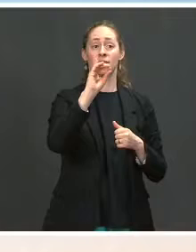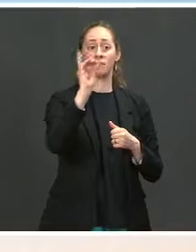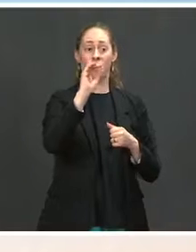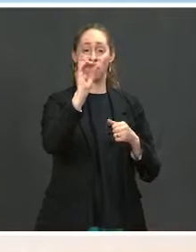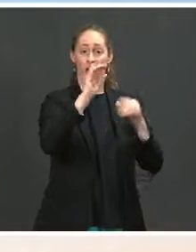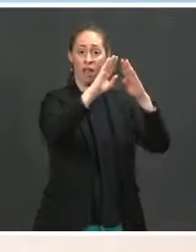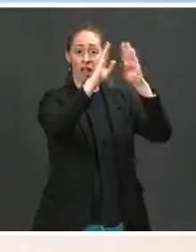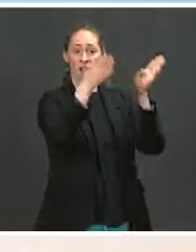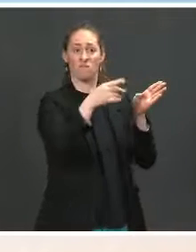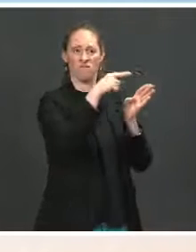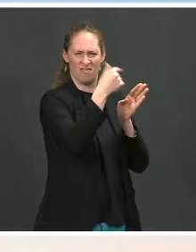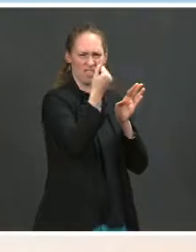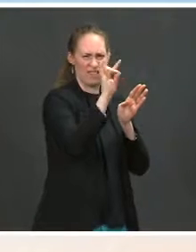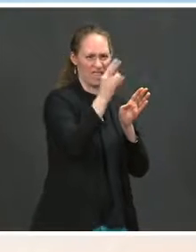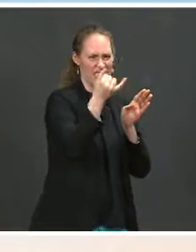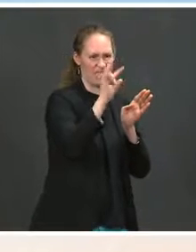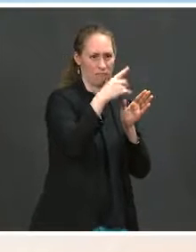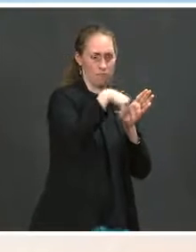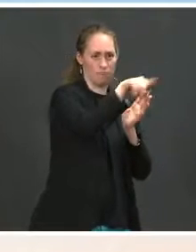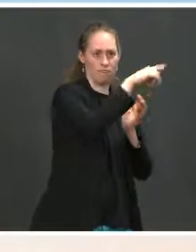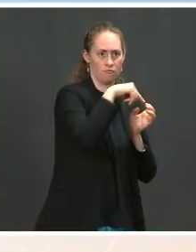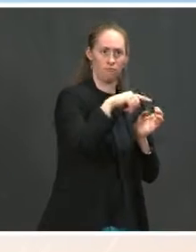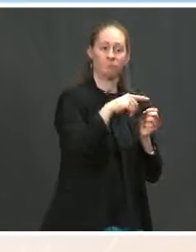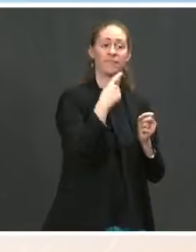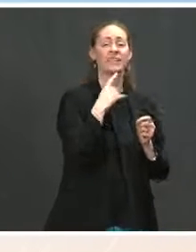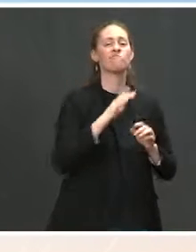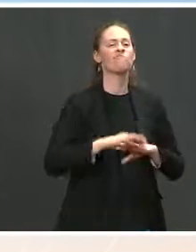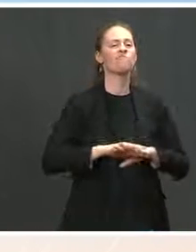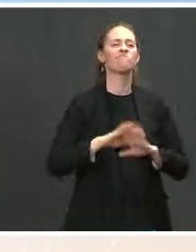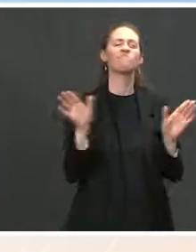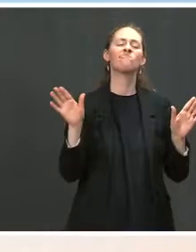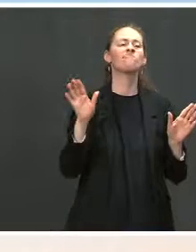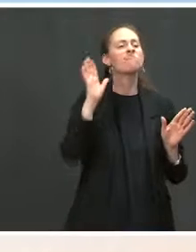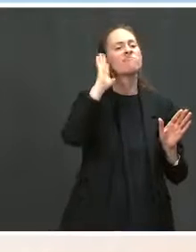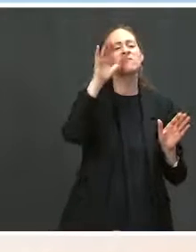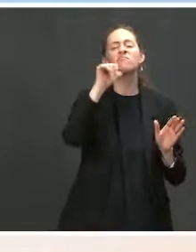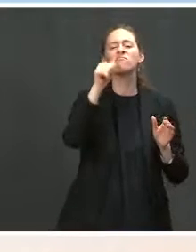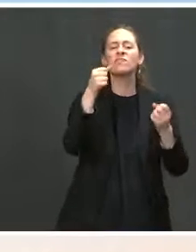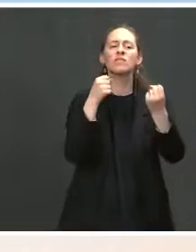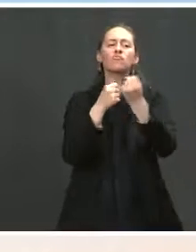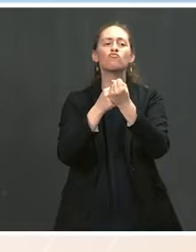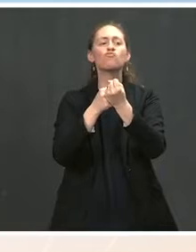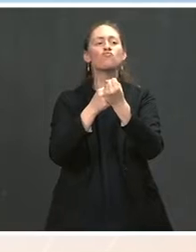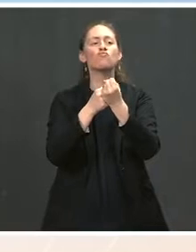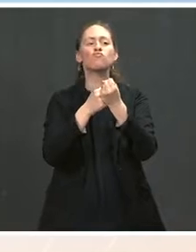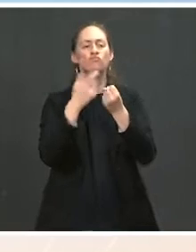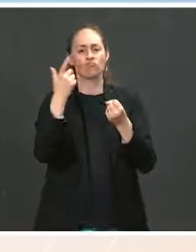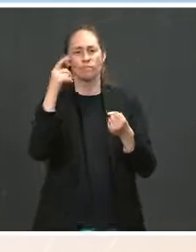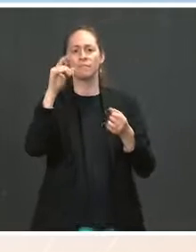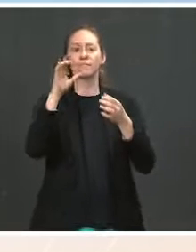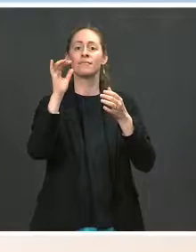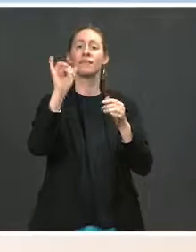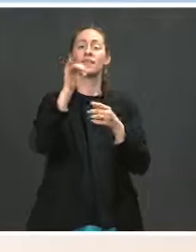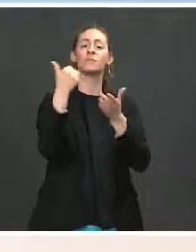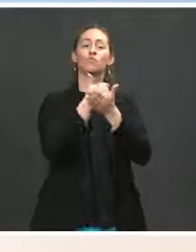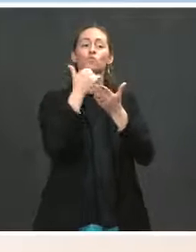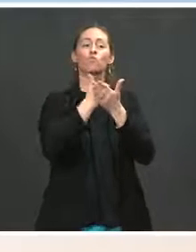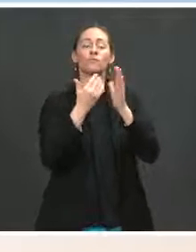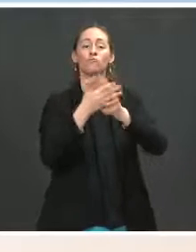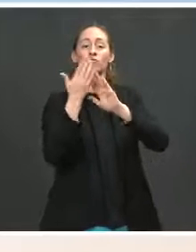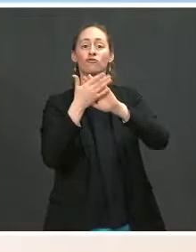support any tax legislation or the component of the infrastructure plan that the president proposed unless it does away